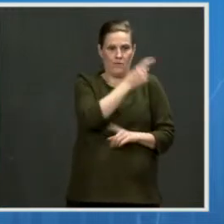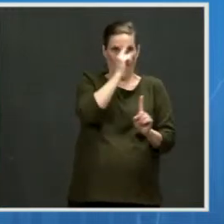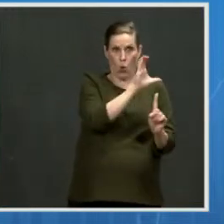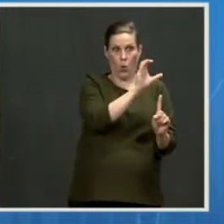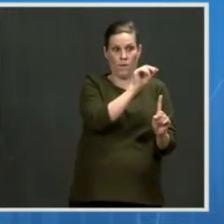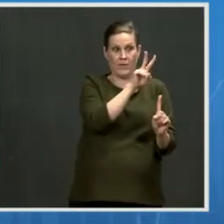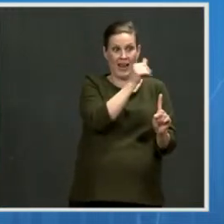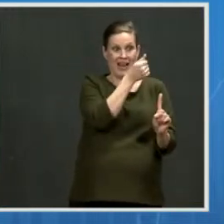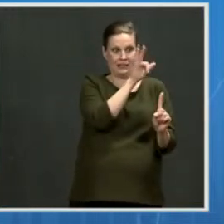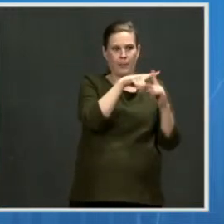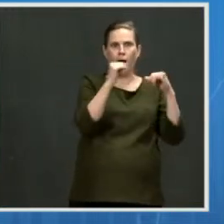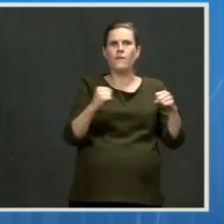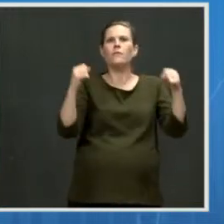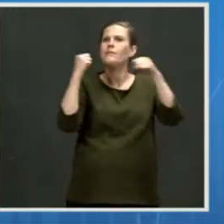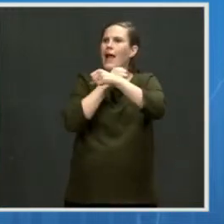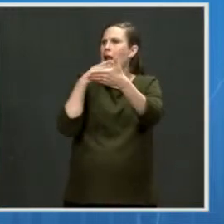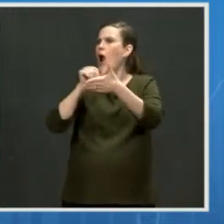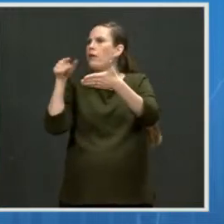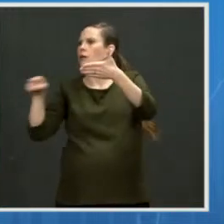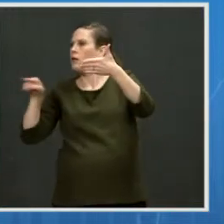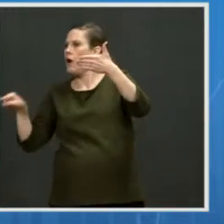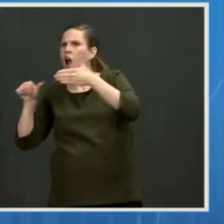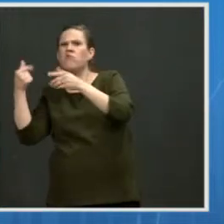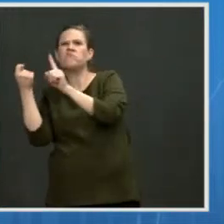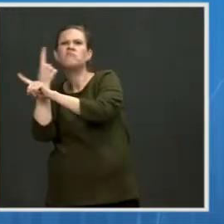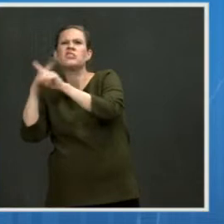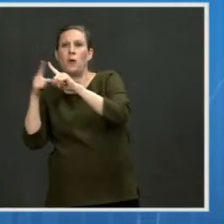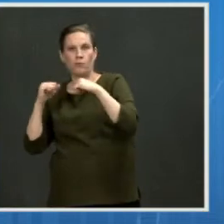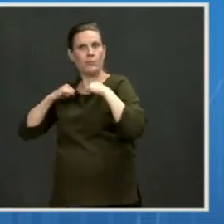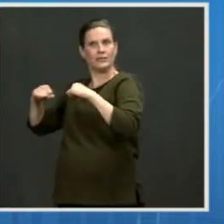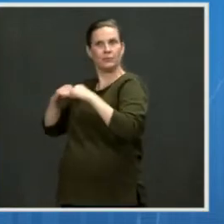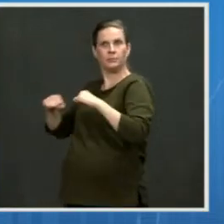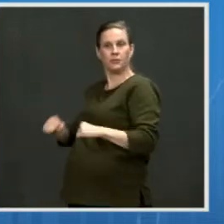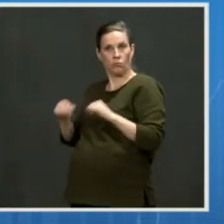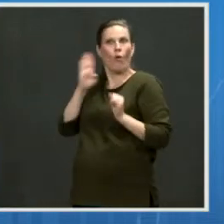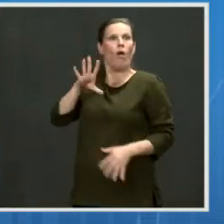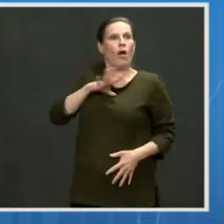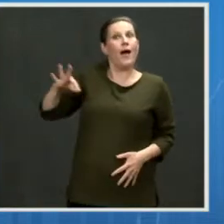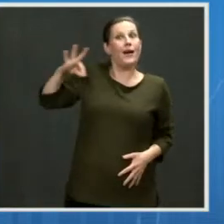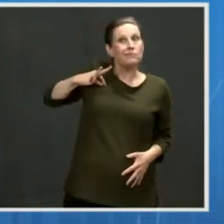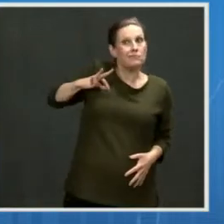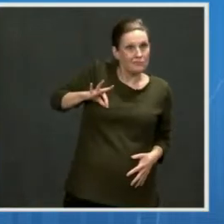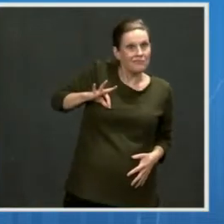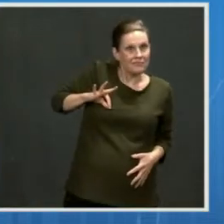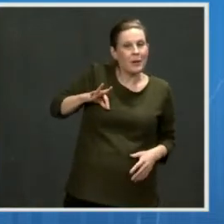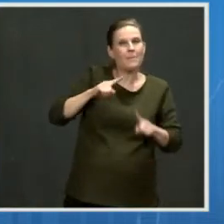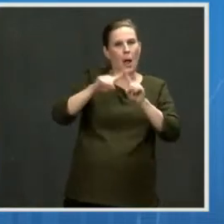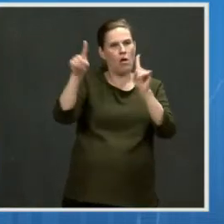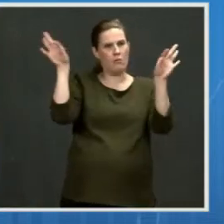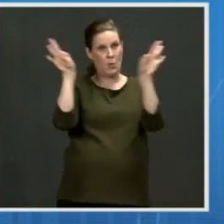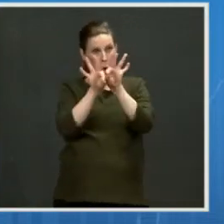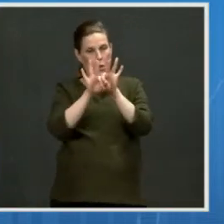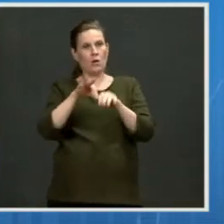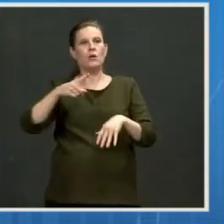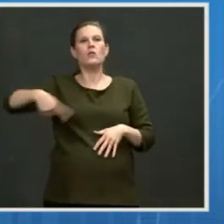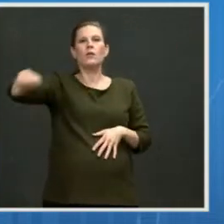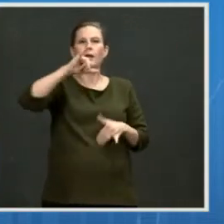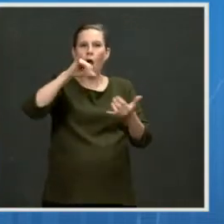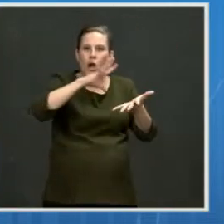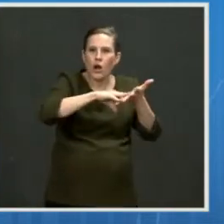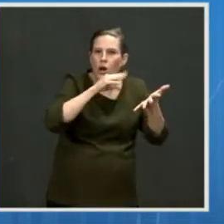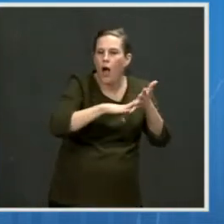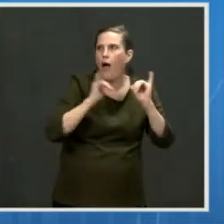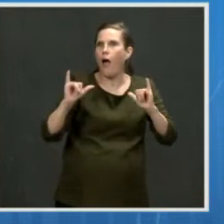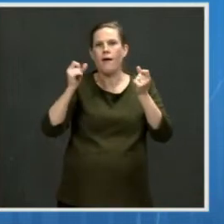Next slide. But the other thing that we want to concentrate on is that now we're learning more and more that these CD4